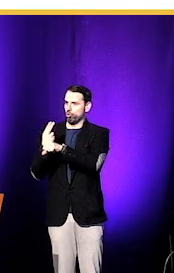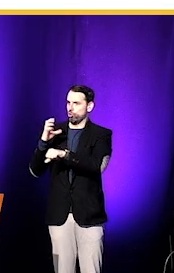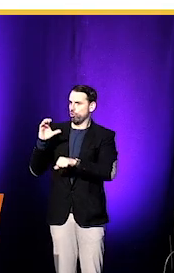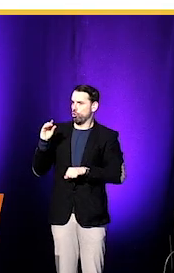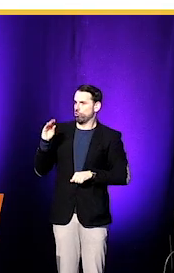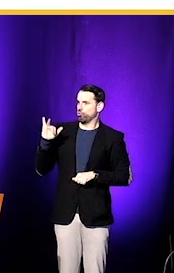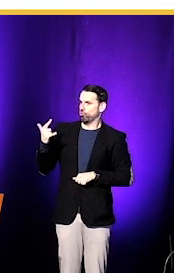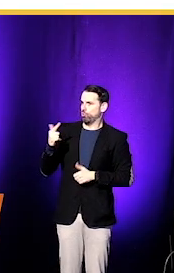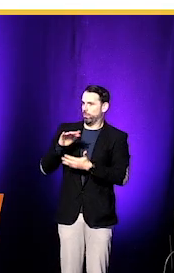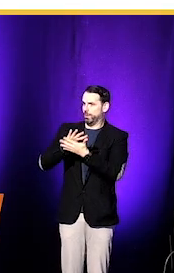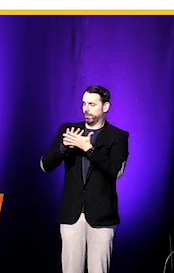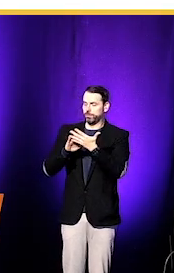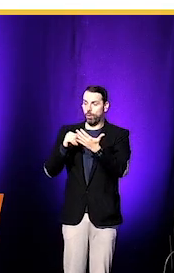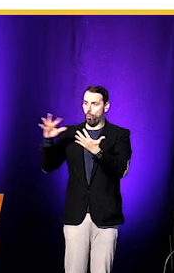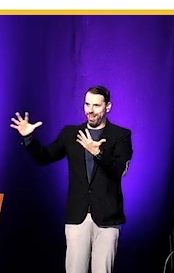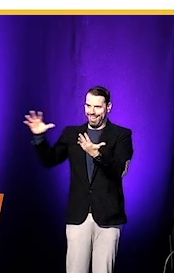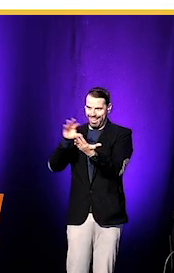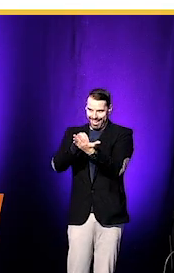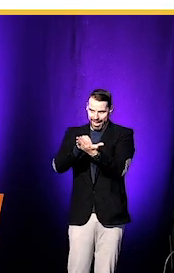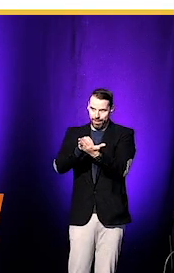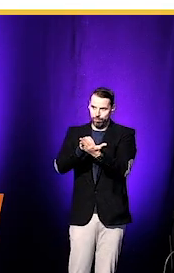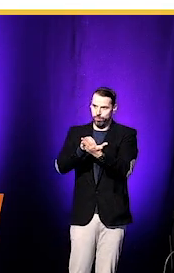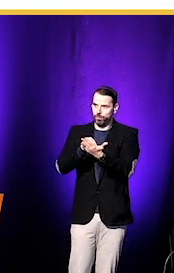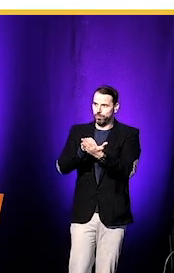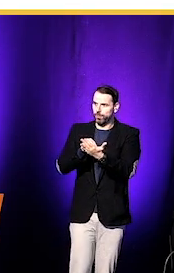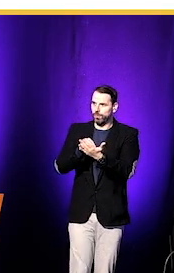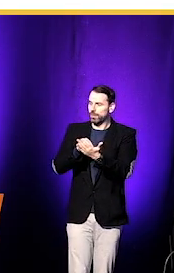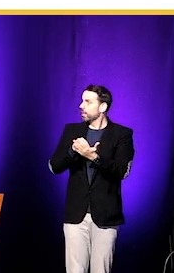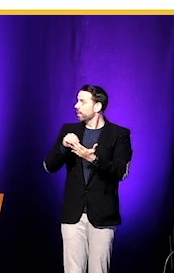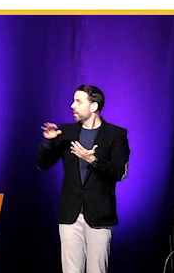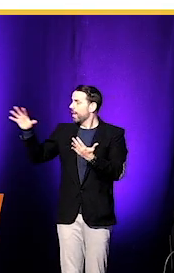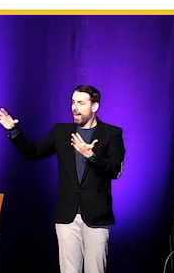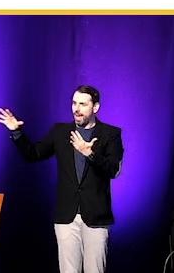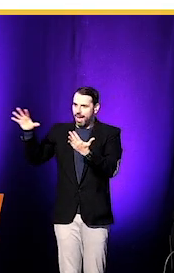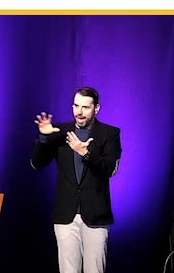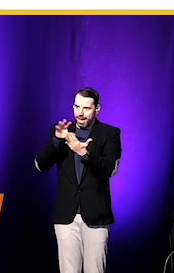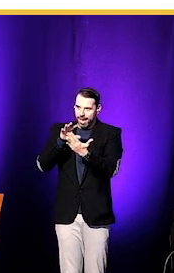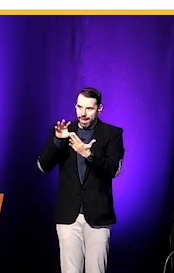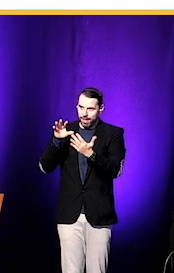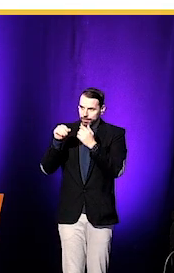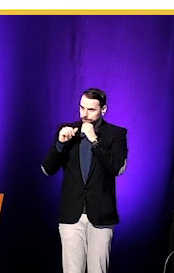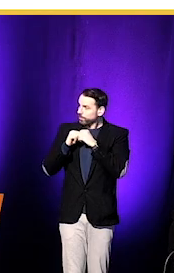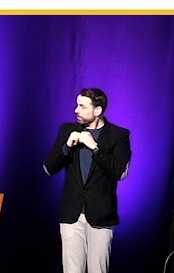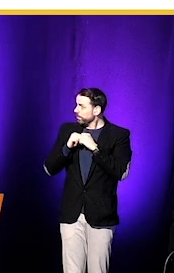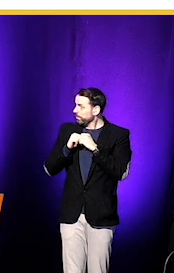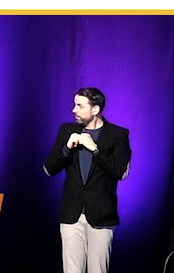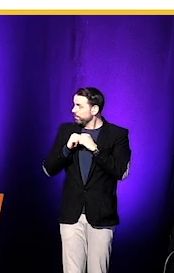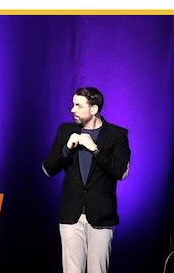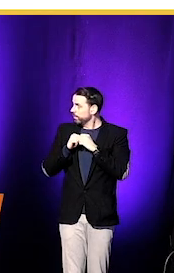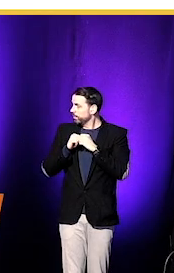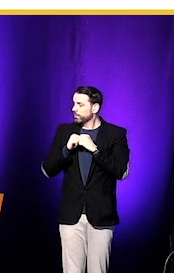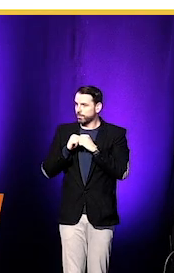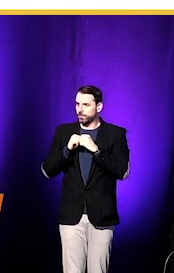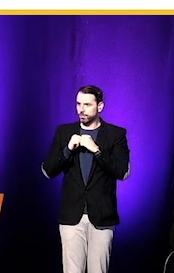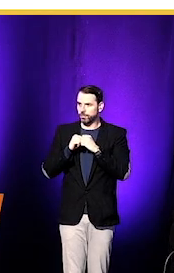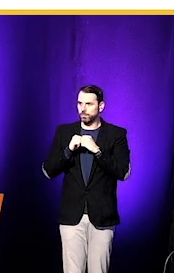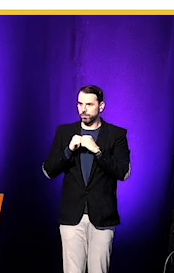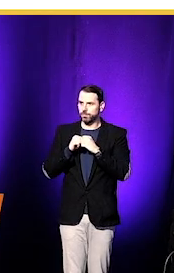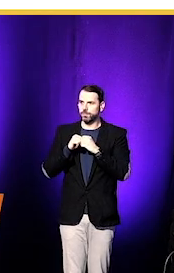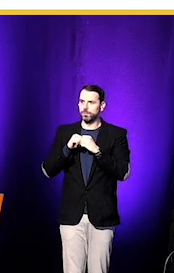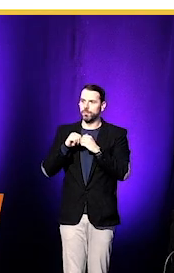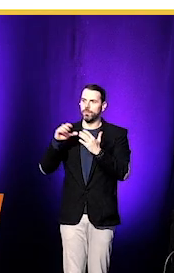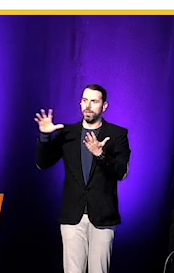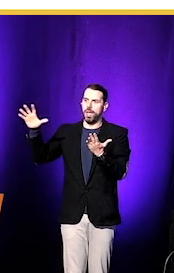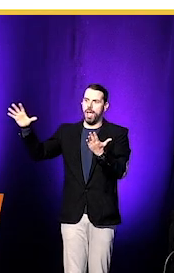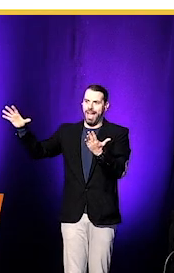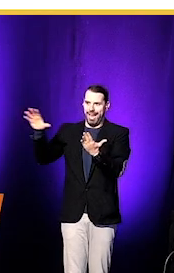Capturing everyday routines, how people and tools were configured and moved across family spaces and peoples, was an essential part of our work.